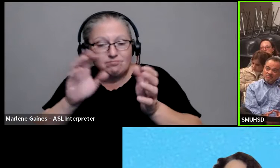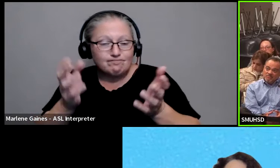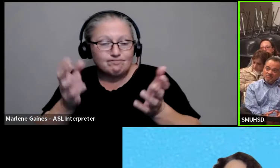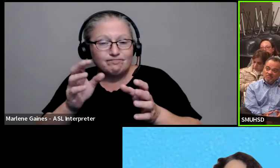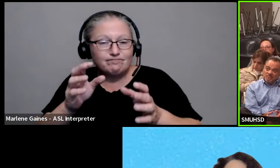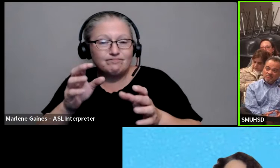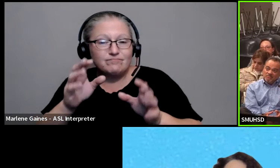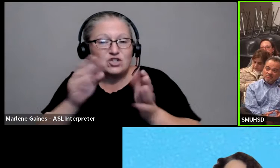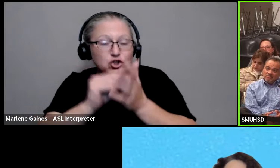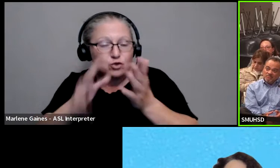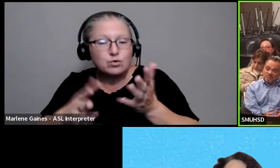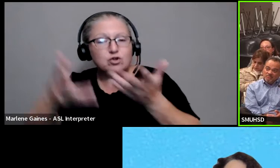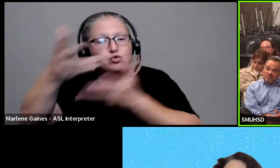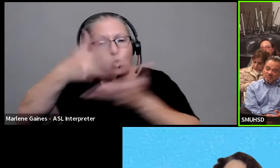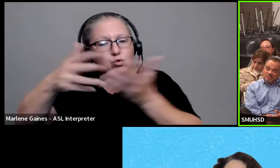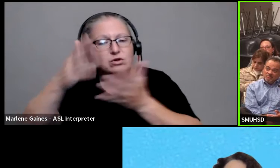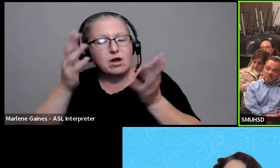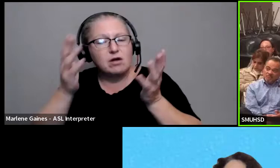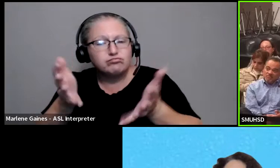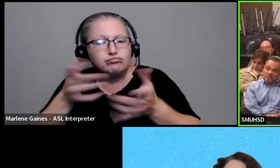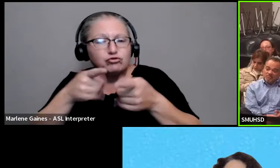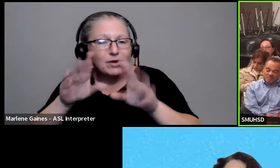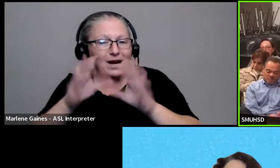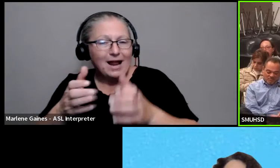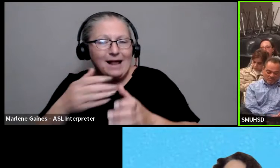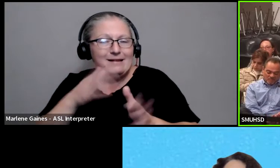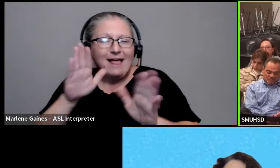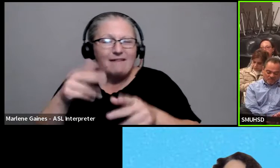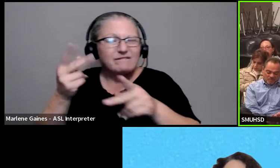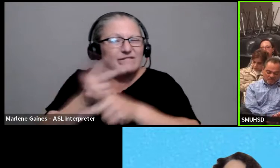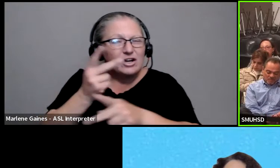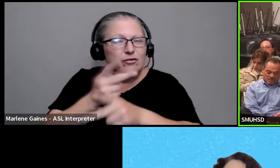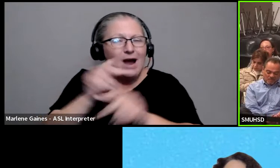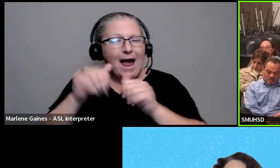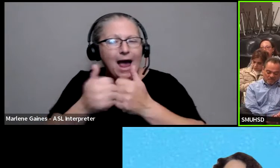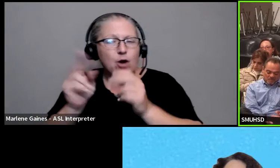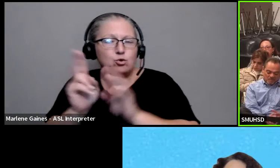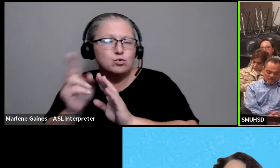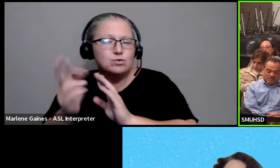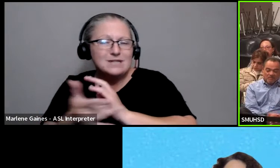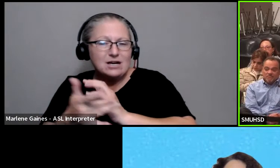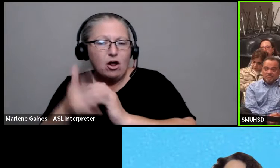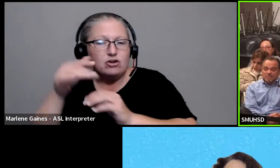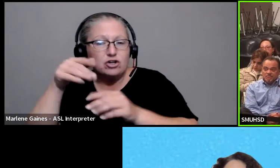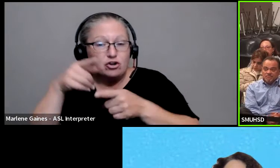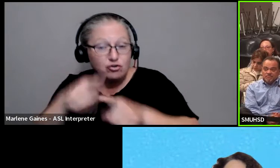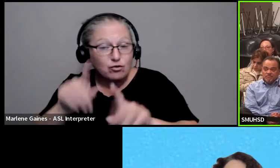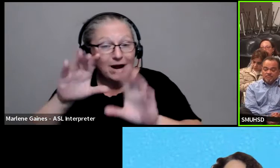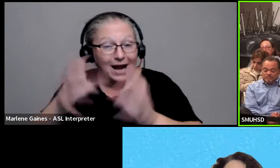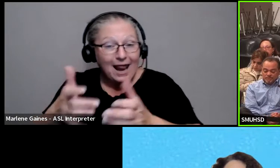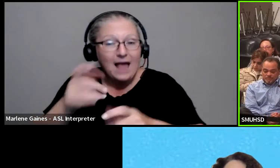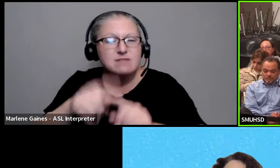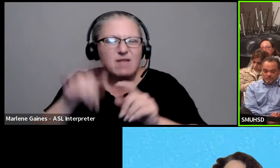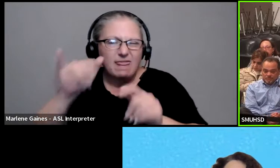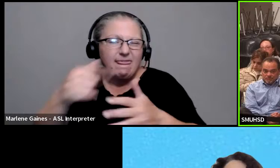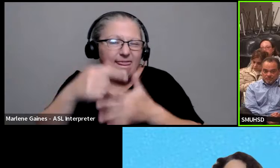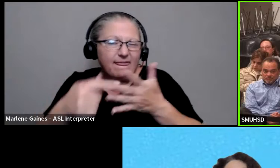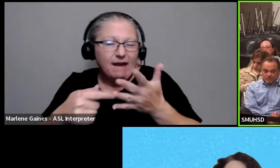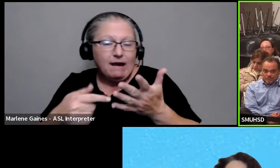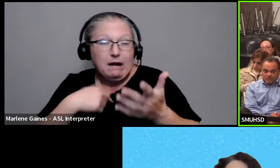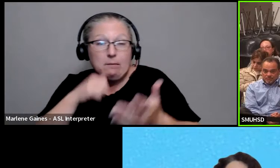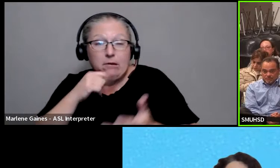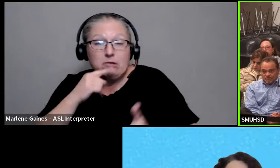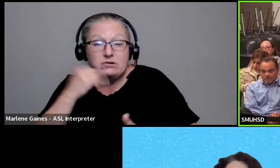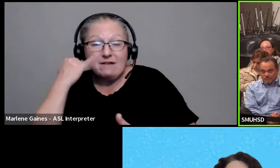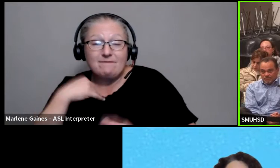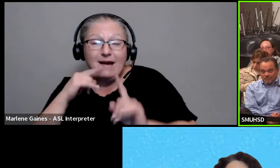form in the class. So we haven't quite figured out how to use the technology within the class, but those are kind of some of the big pieces. I don't know if I answered all your